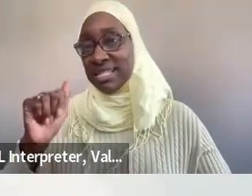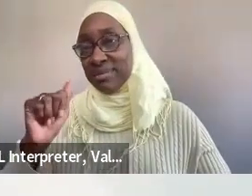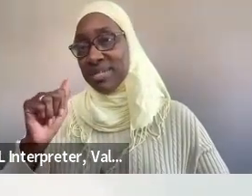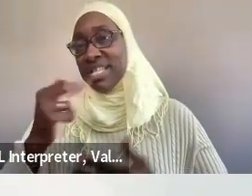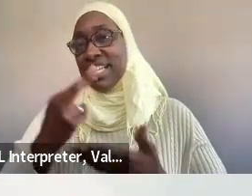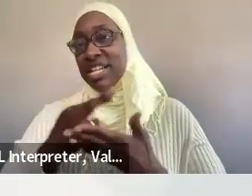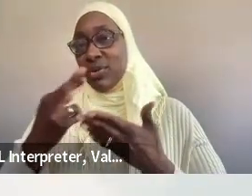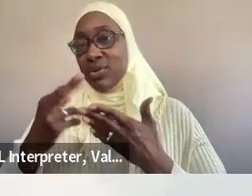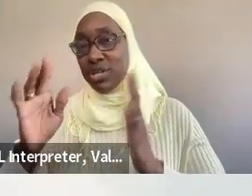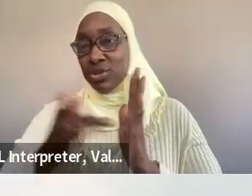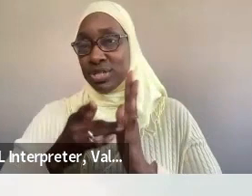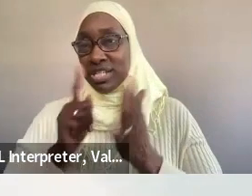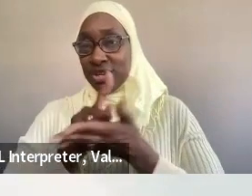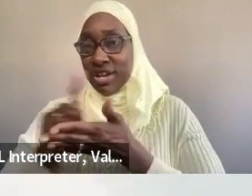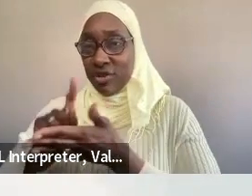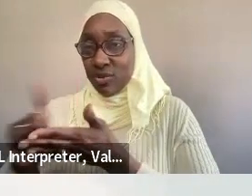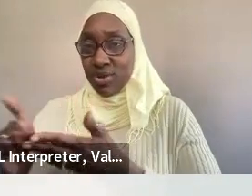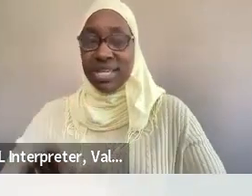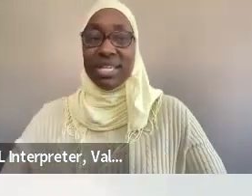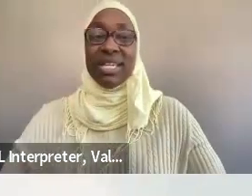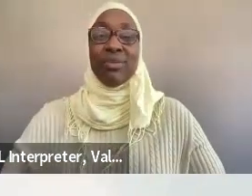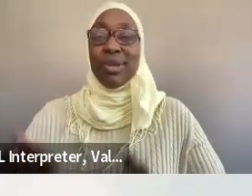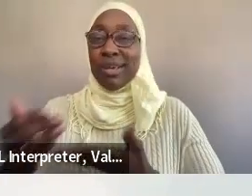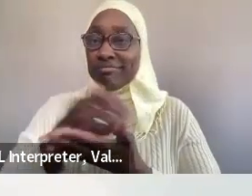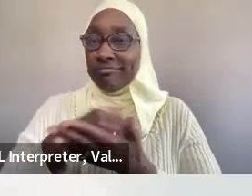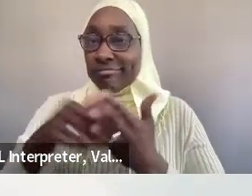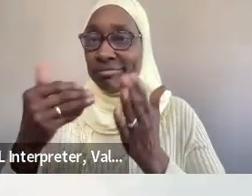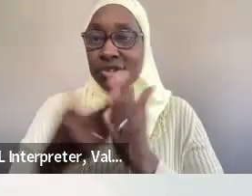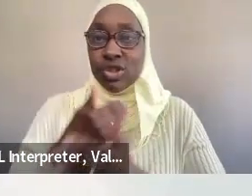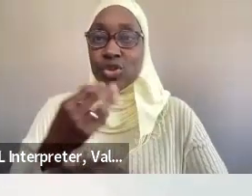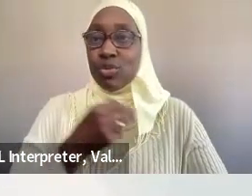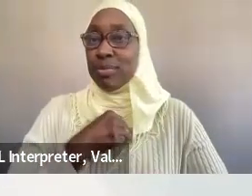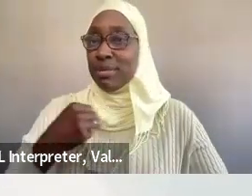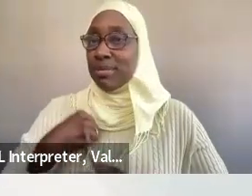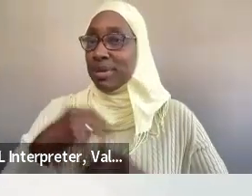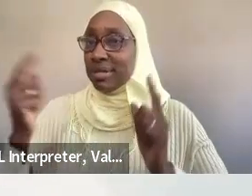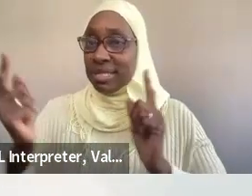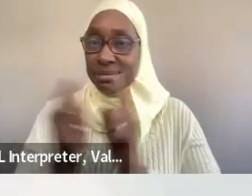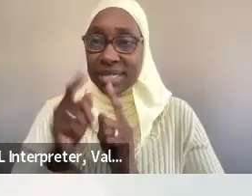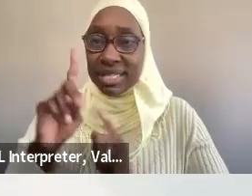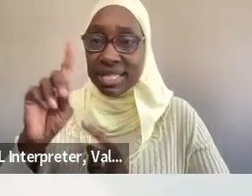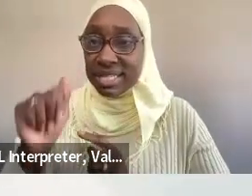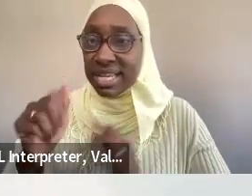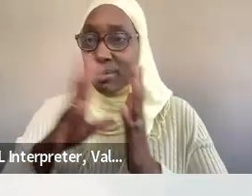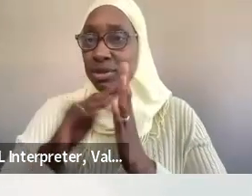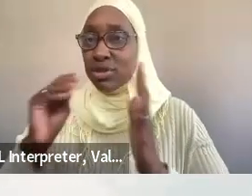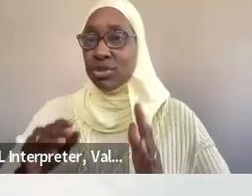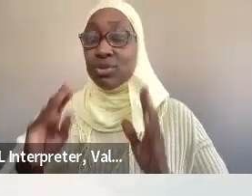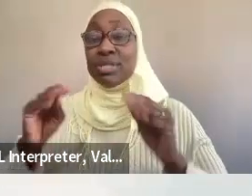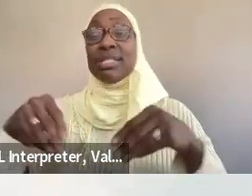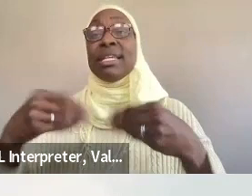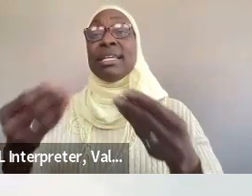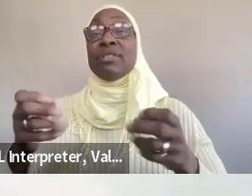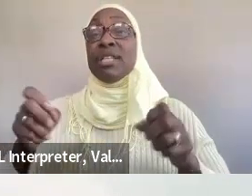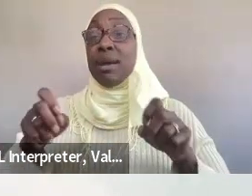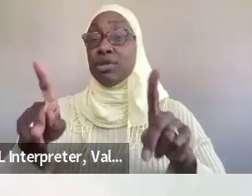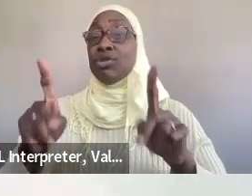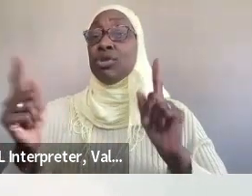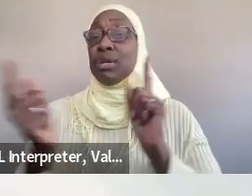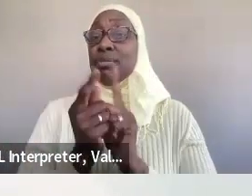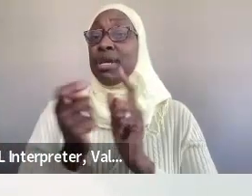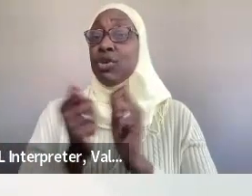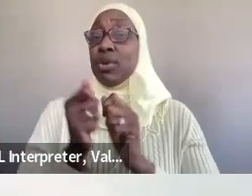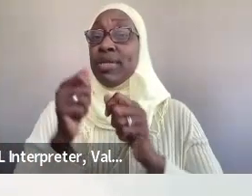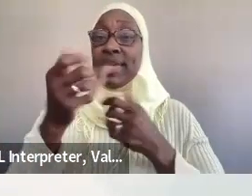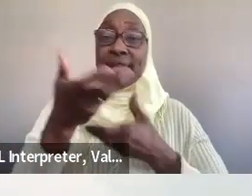And we basically get to recruit new members, meet disabled students, and also it gives them the opportunity to meet with and interact with staff